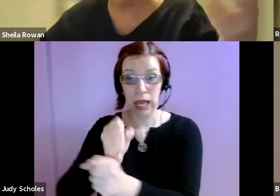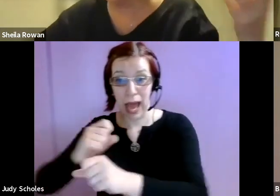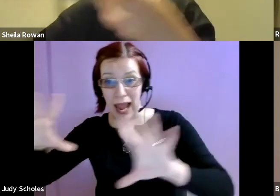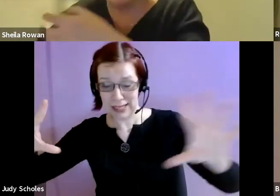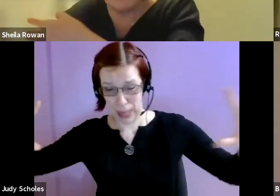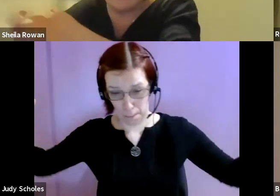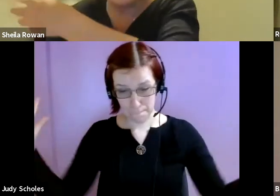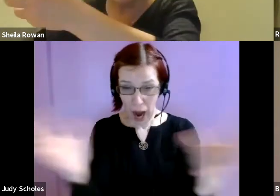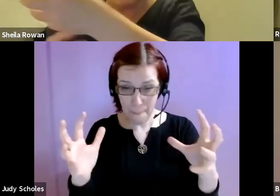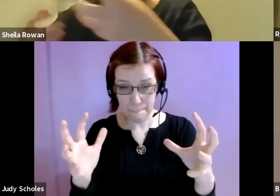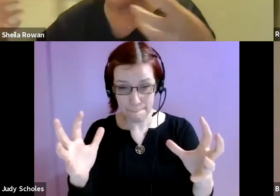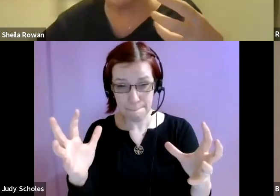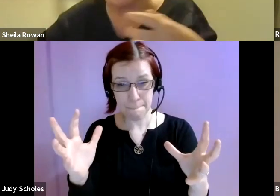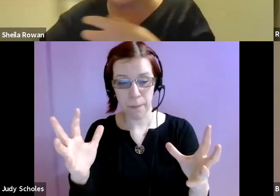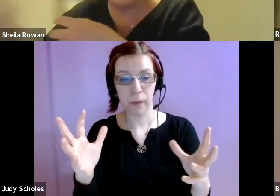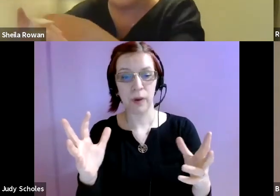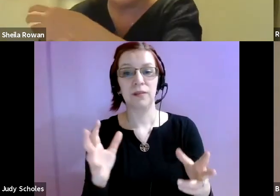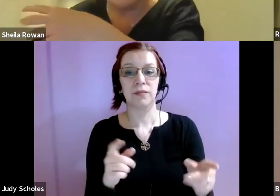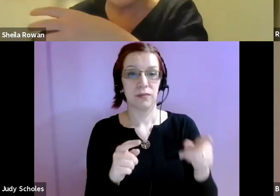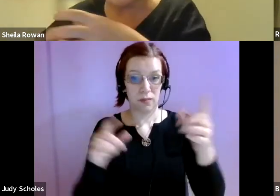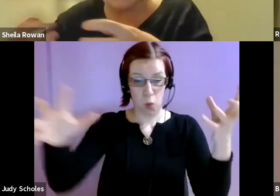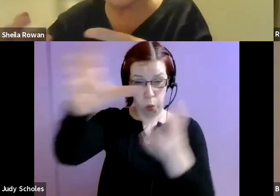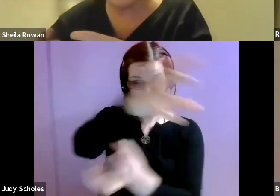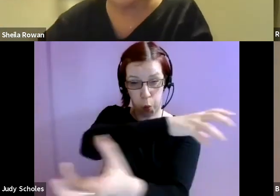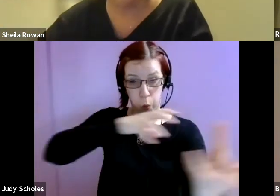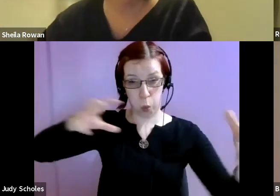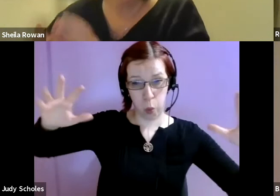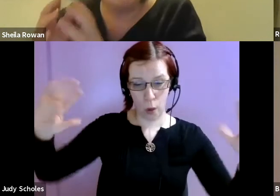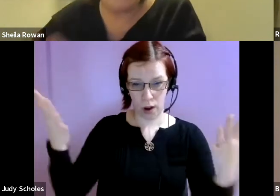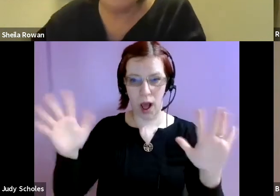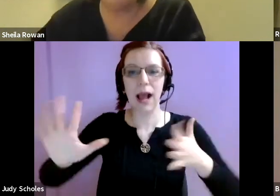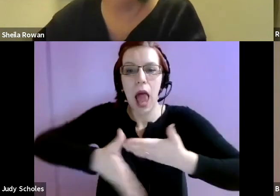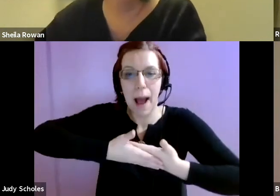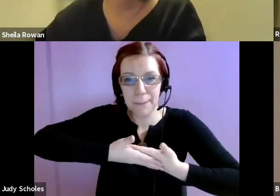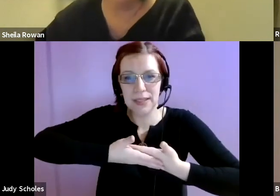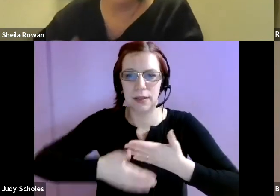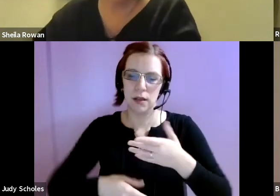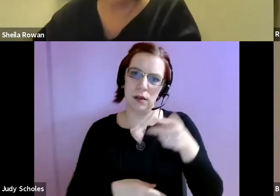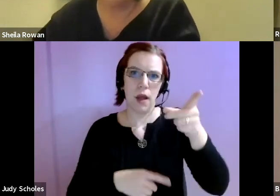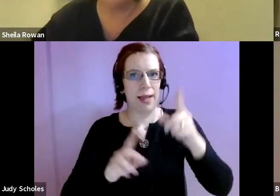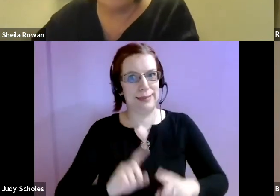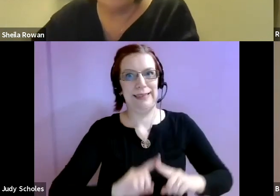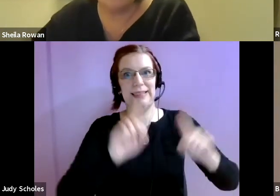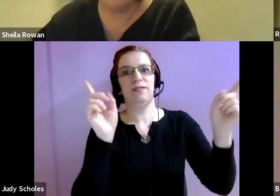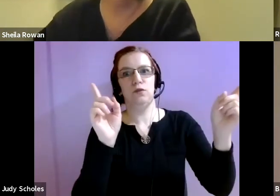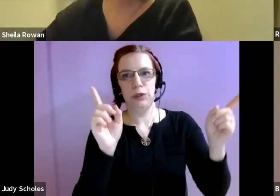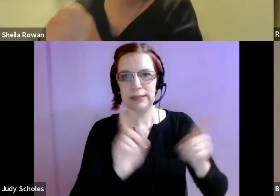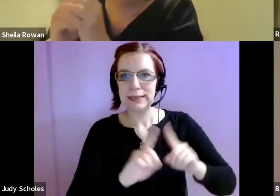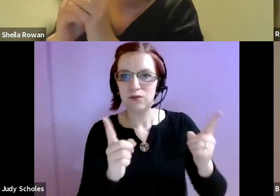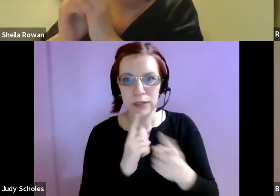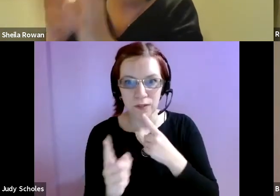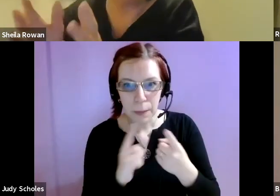centre, with those supermassive black holes spiralling around to collapse. It's a very different source, a very different frequency